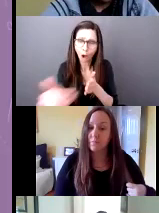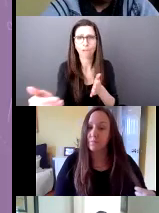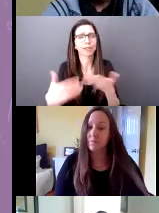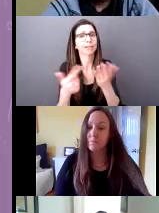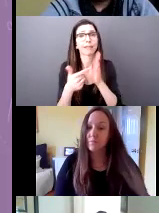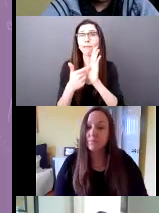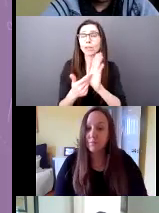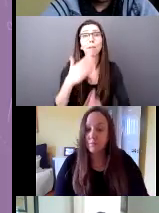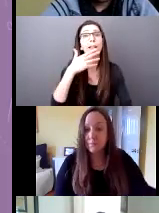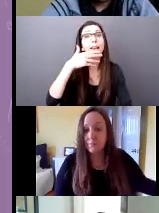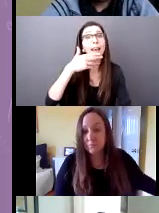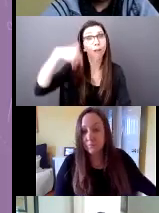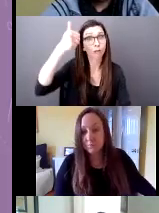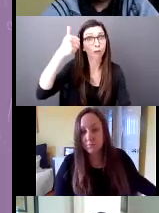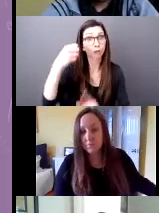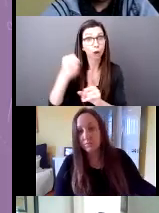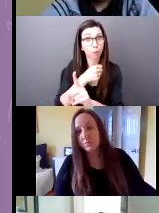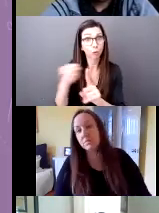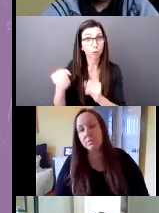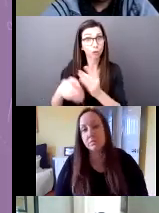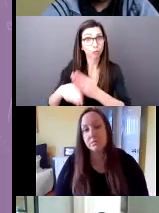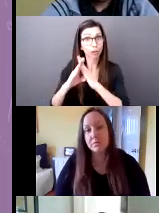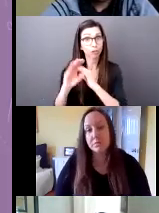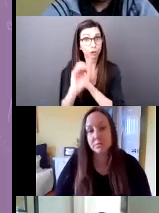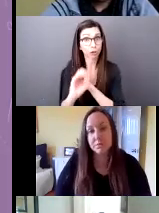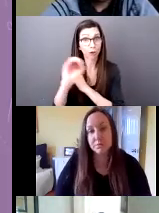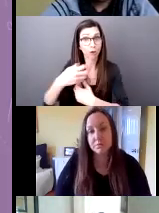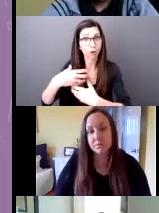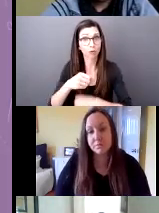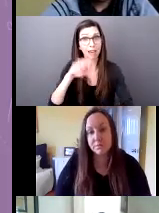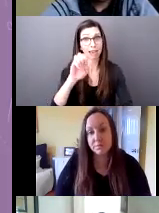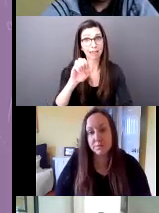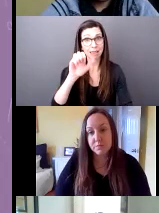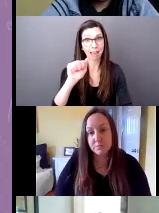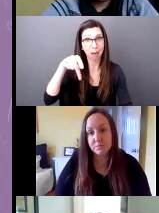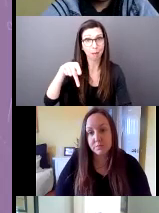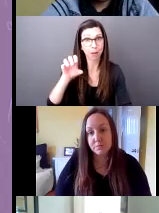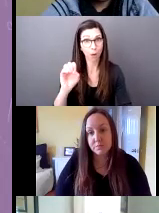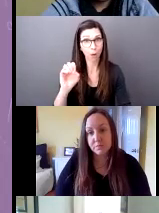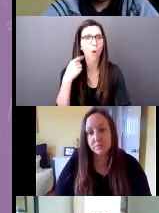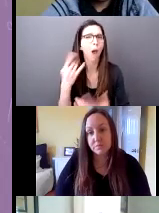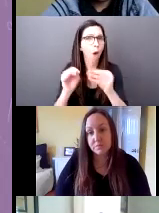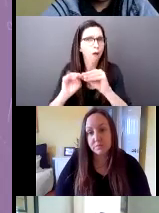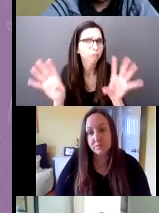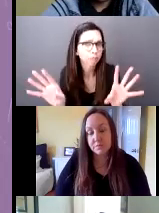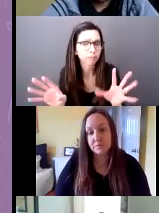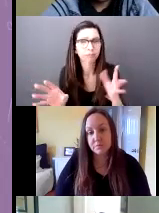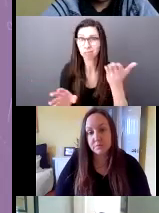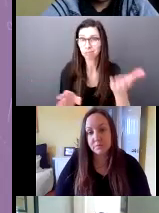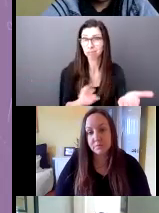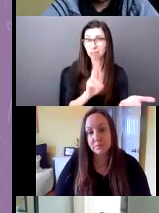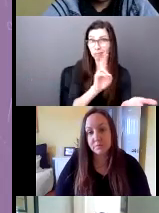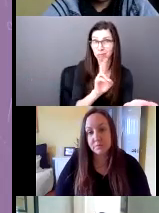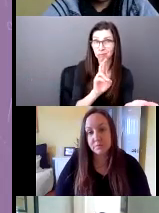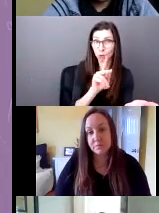Abuse Prevention Ontario. And there is always that confusion. So Rochella, maybe you could just draw